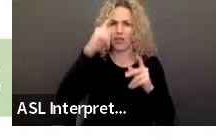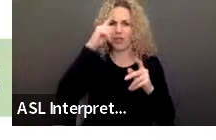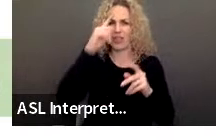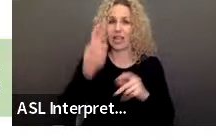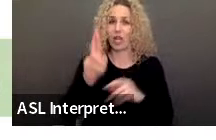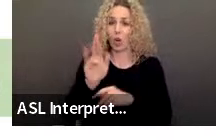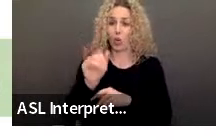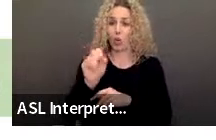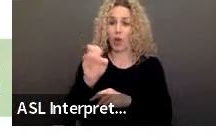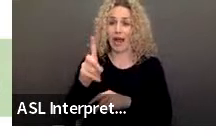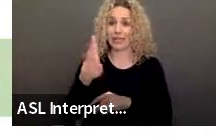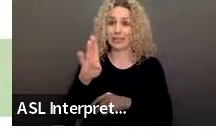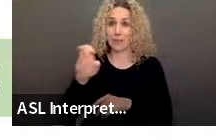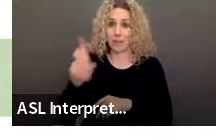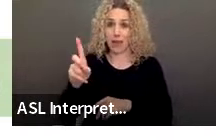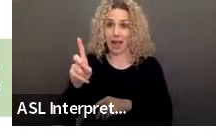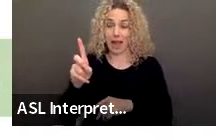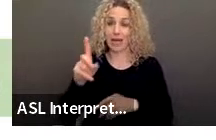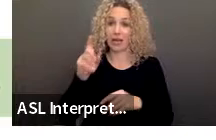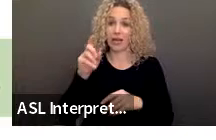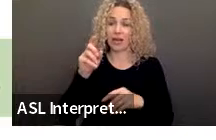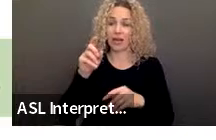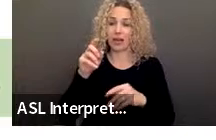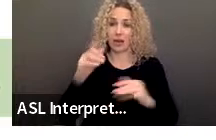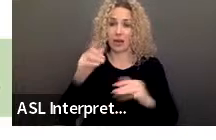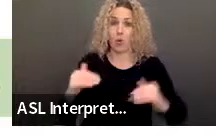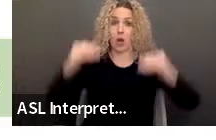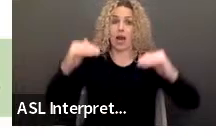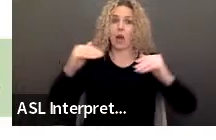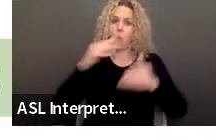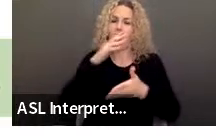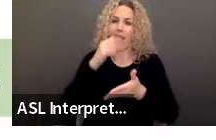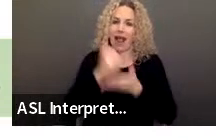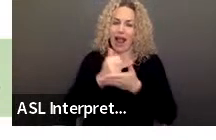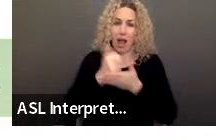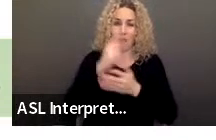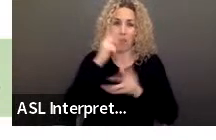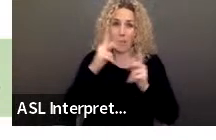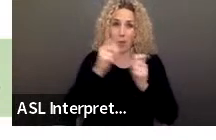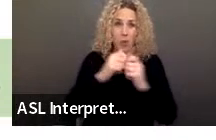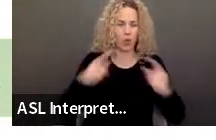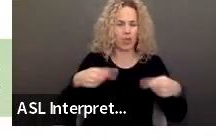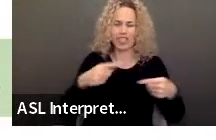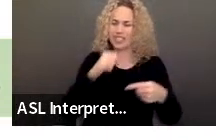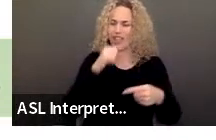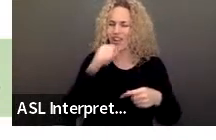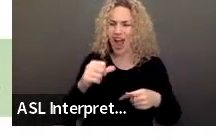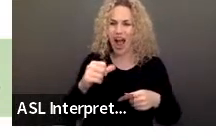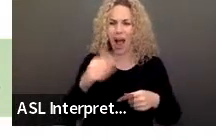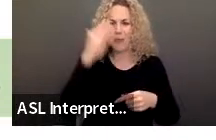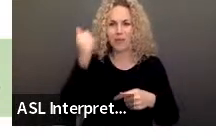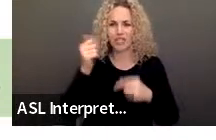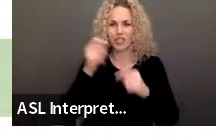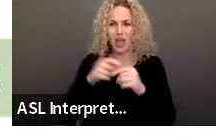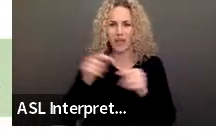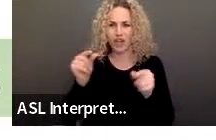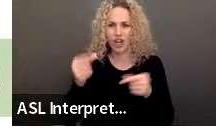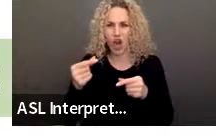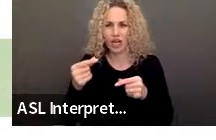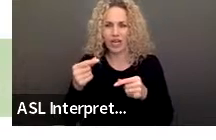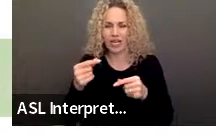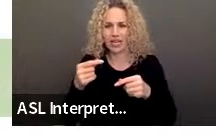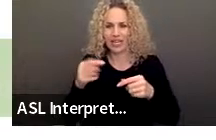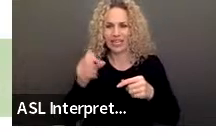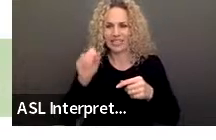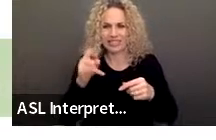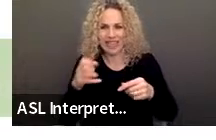bed gardens are a solution for folks using wheelchairs, and they're not. You know, they require you to garden sort of sideways, and